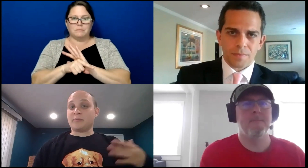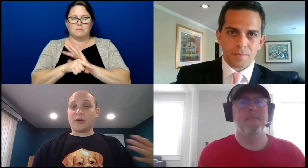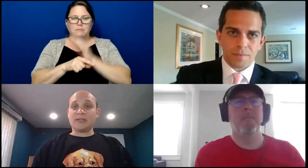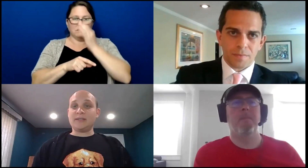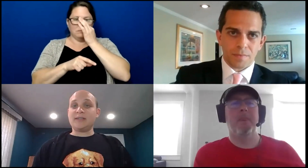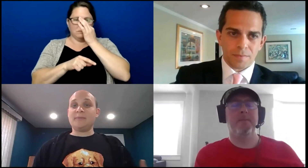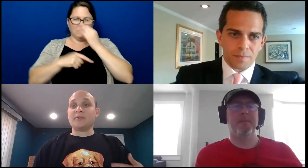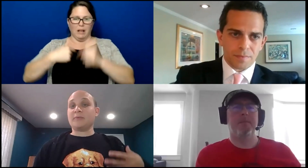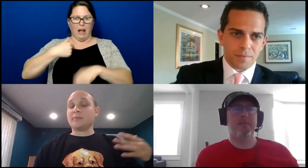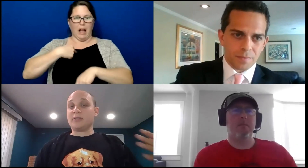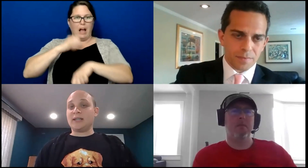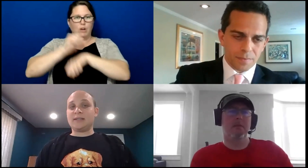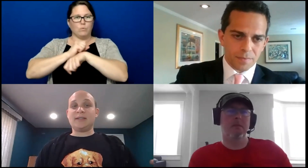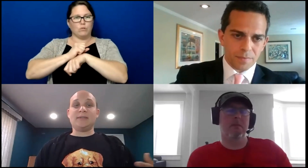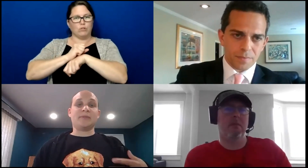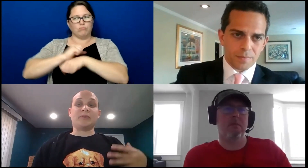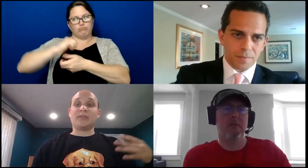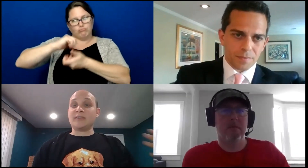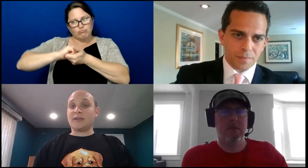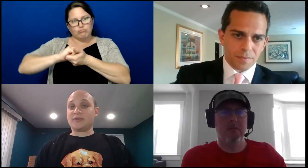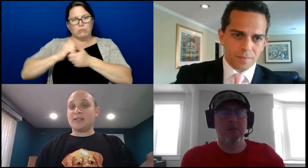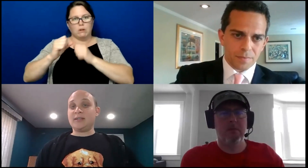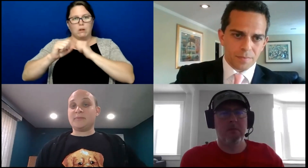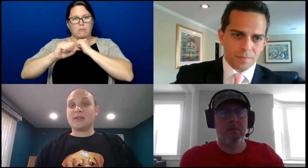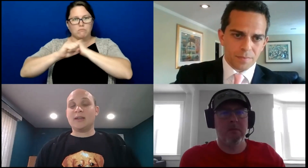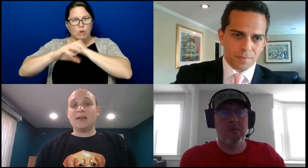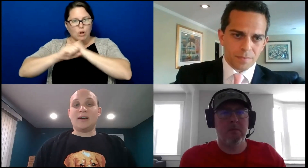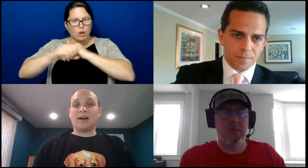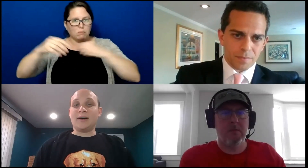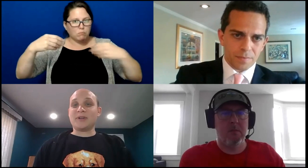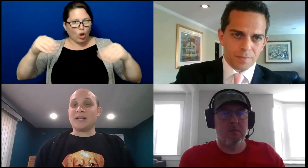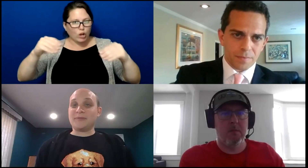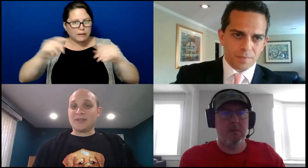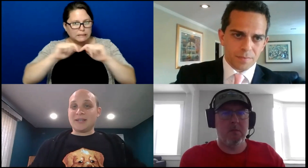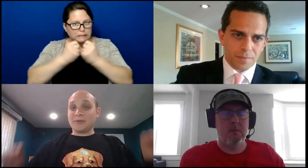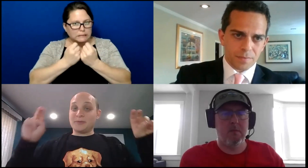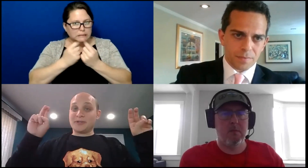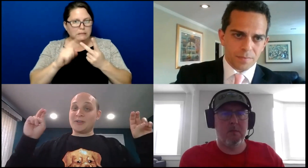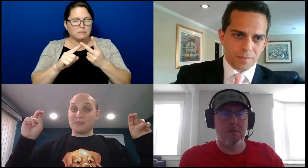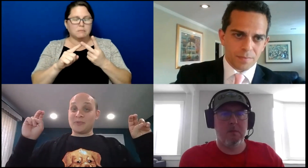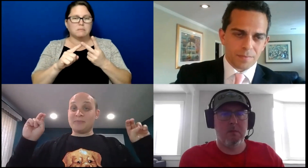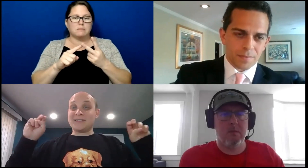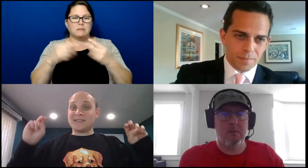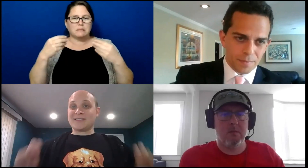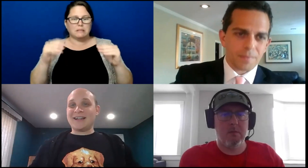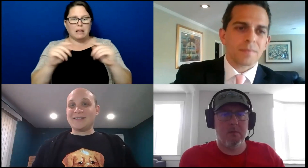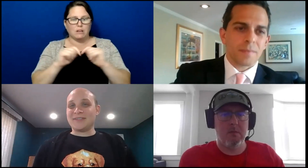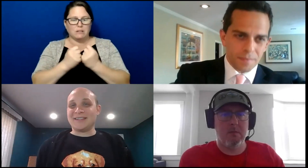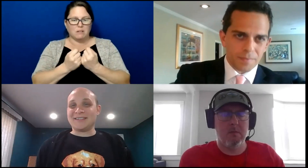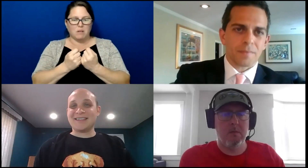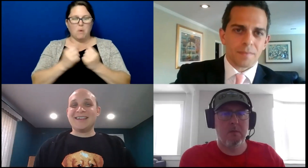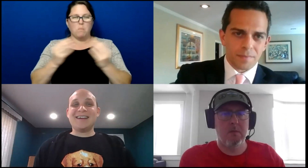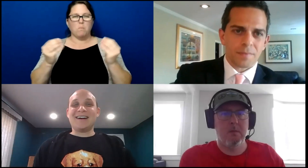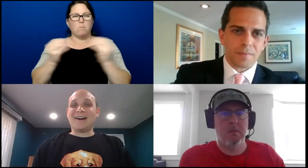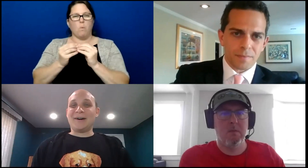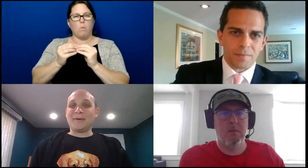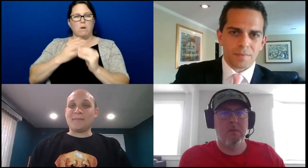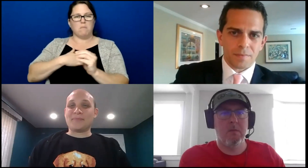closely with the marketing teams and with the planning teams and with the sales teams, kind of on like what you would call the business side of